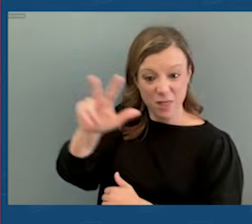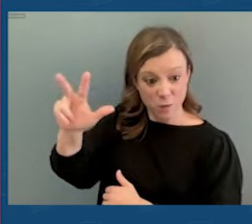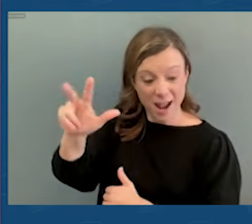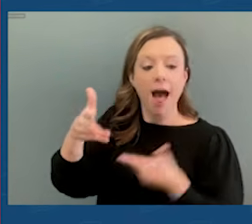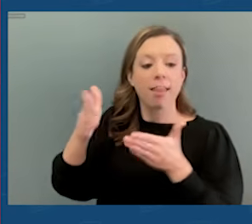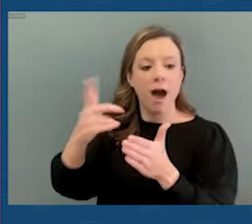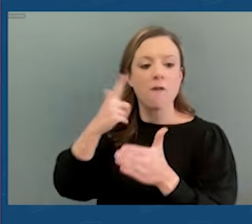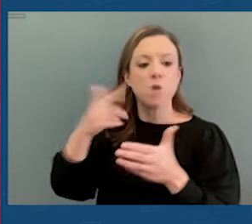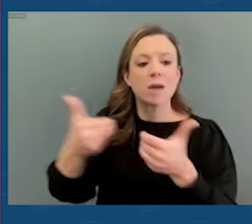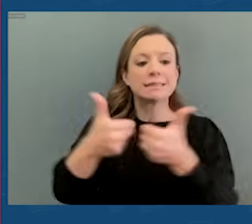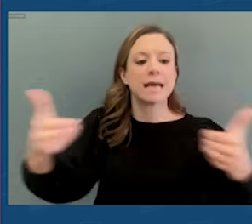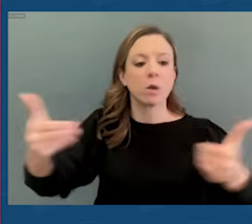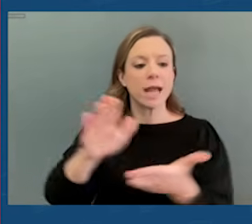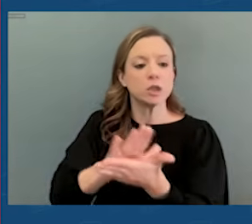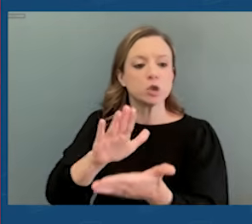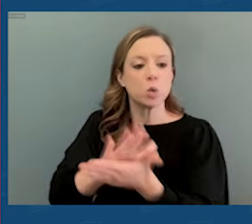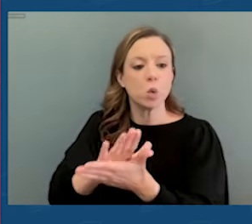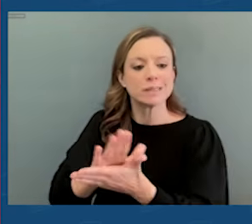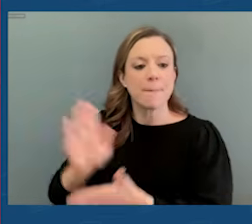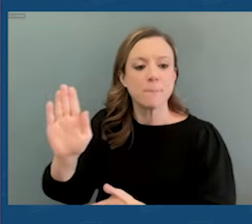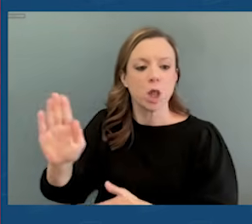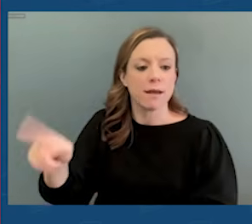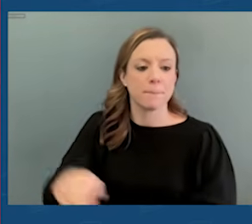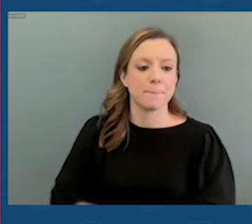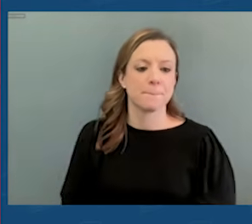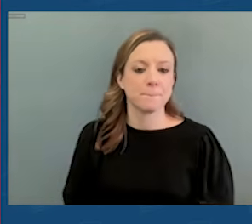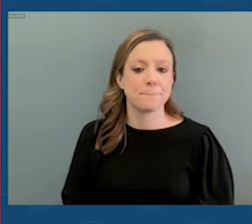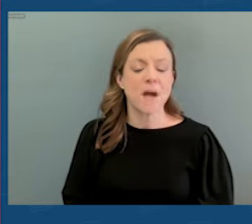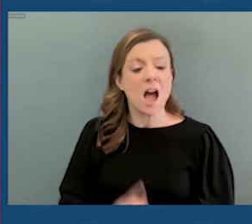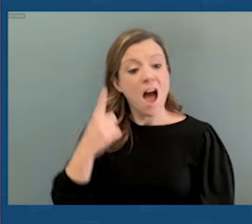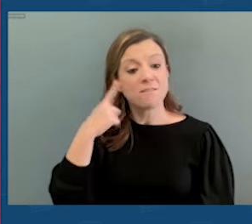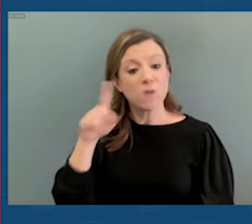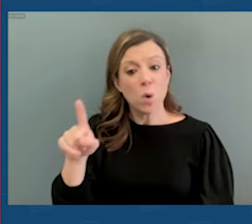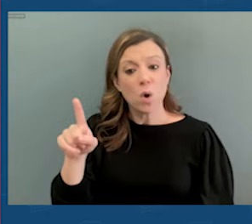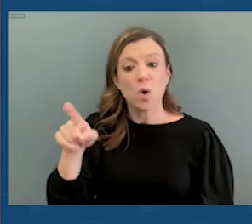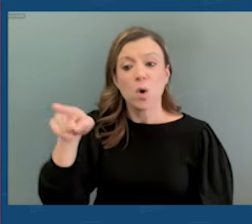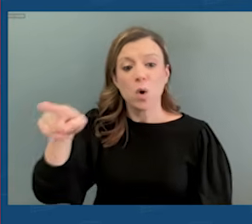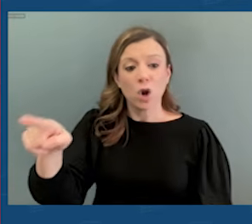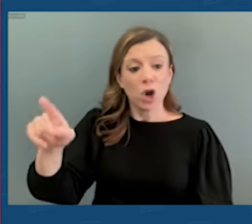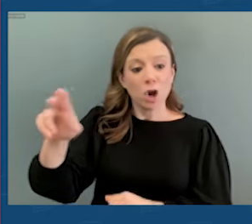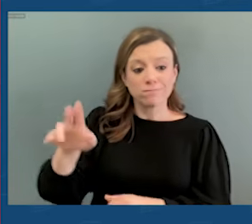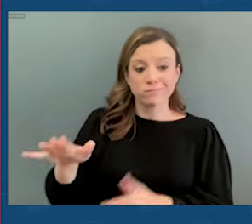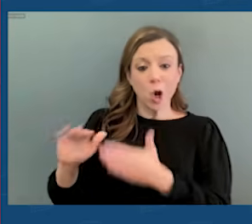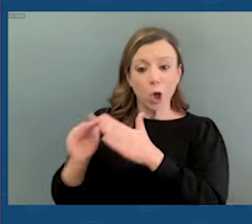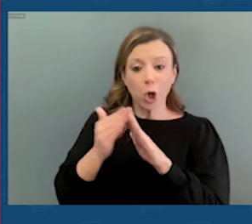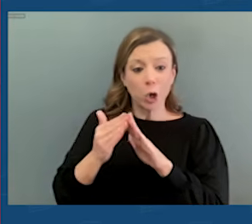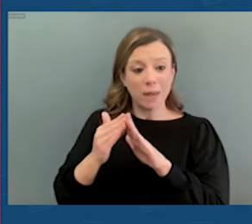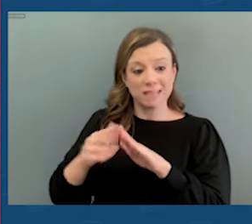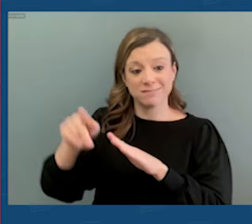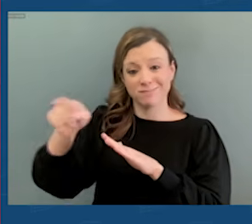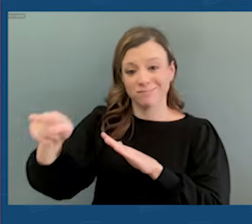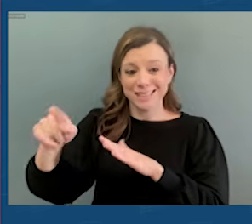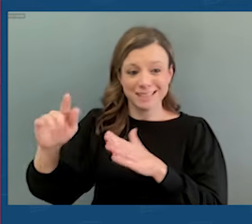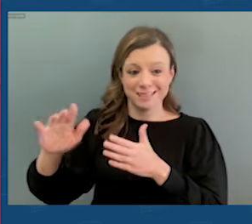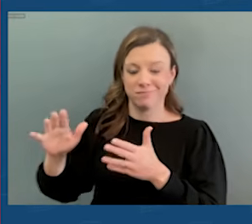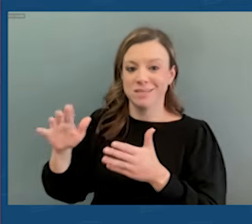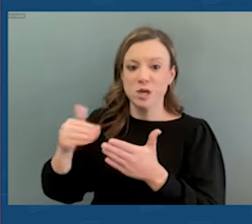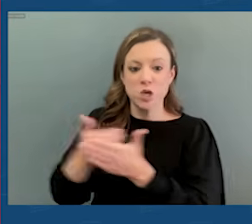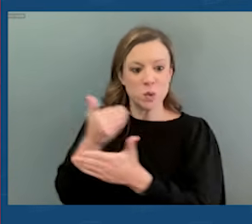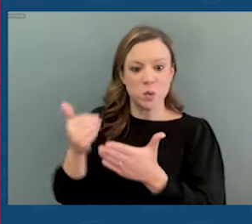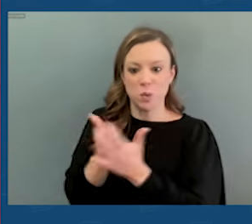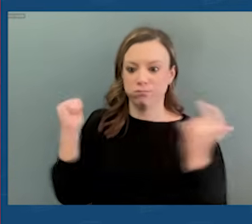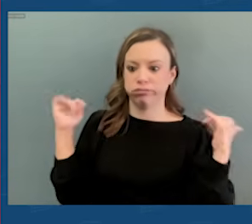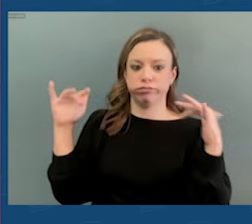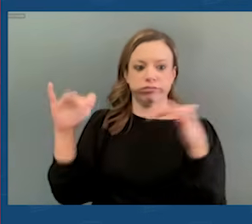segregated schools in Brooklyn. And before the more familiar urban renewal schemes of the 1950s and 1960s obliterated black